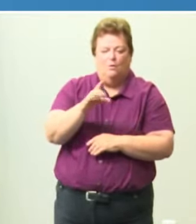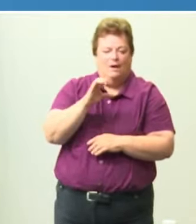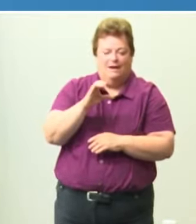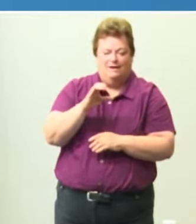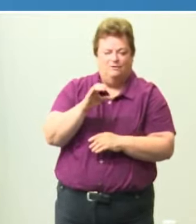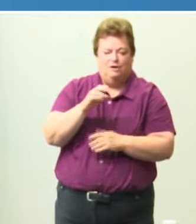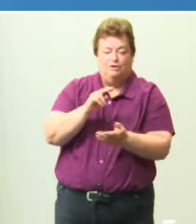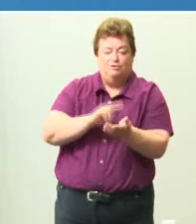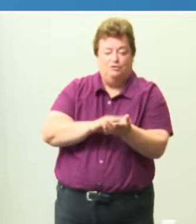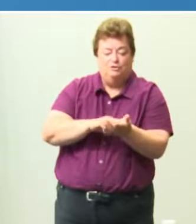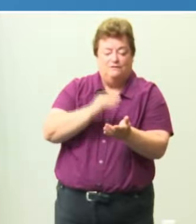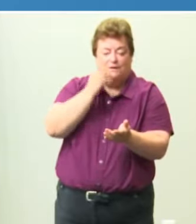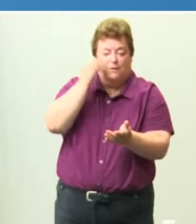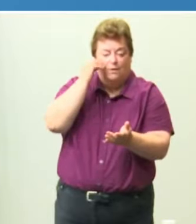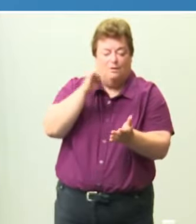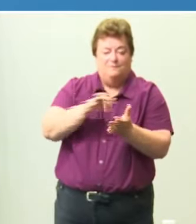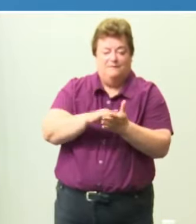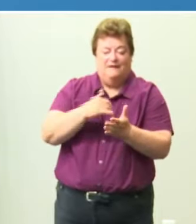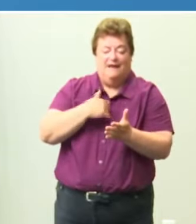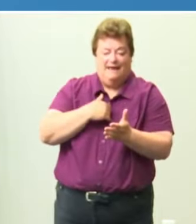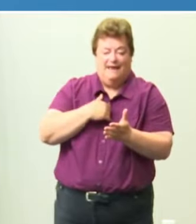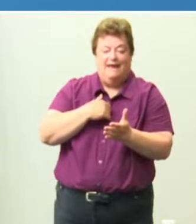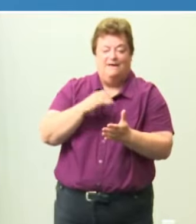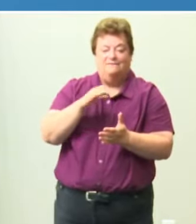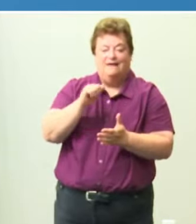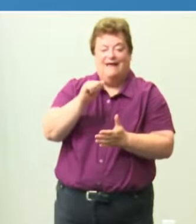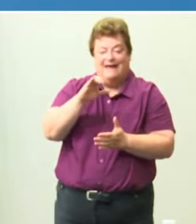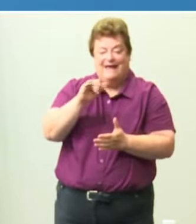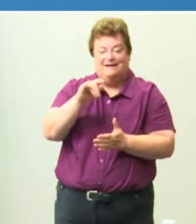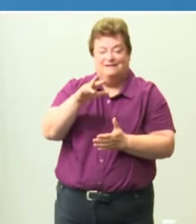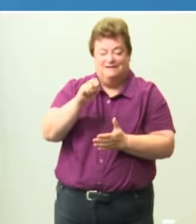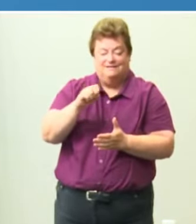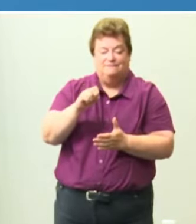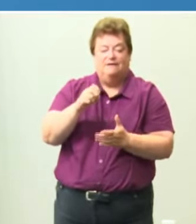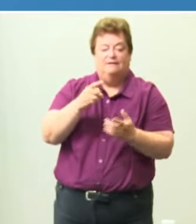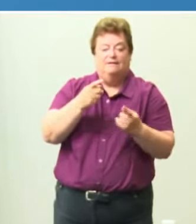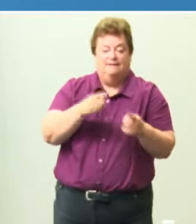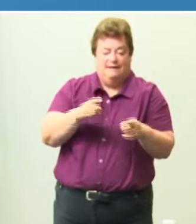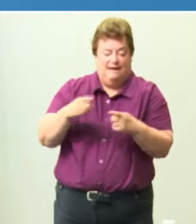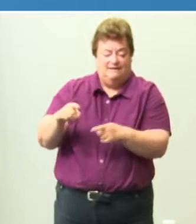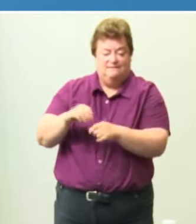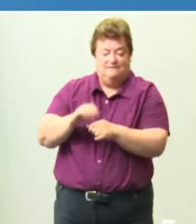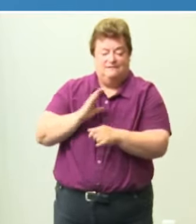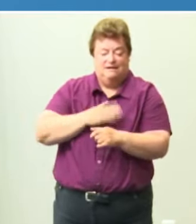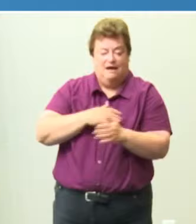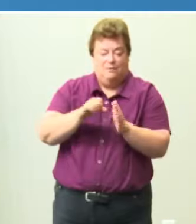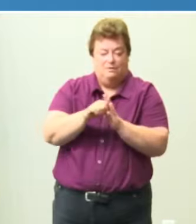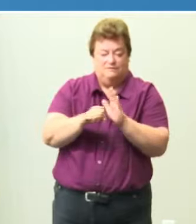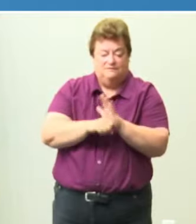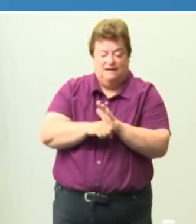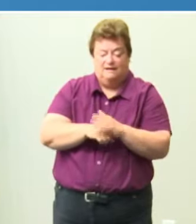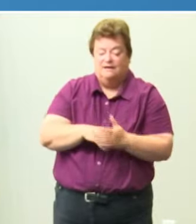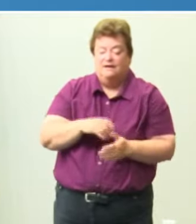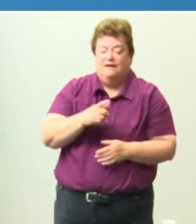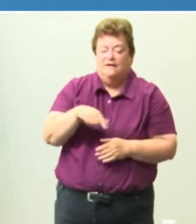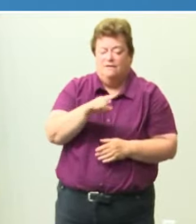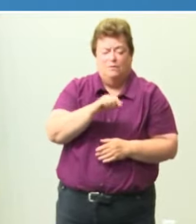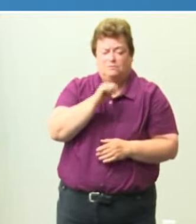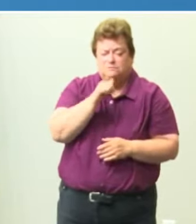now have active cases in our state. So, those aren't things